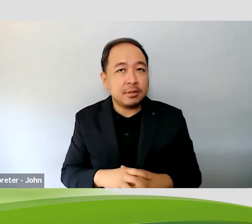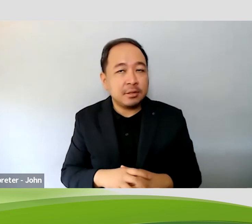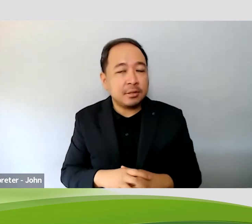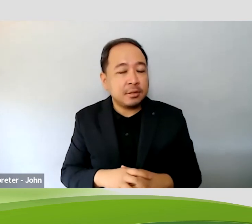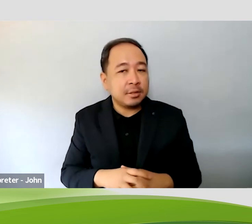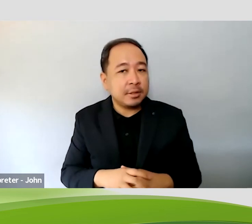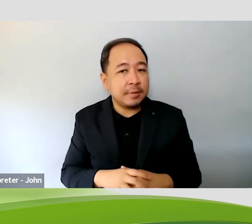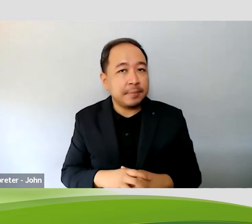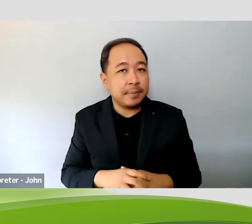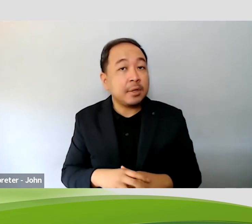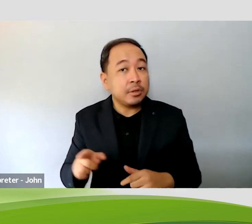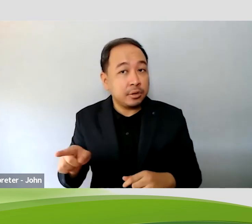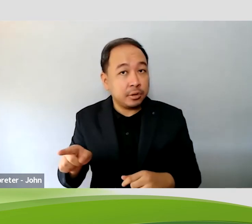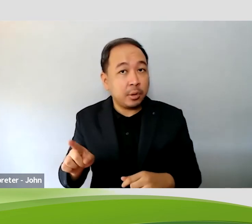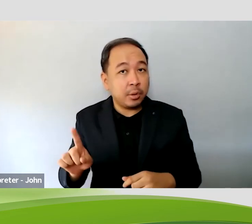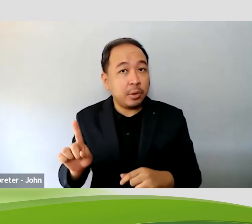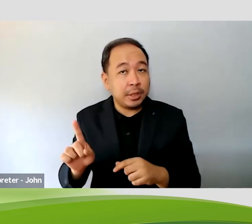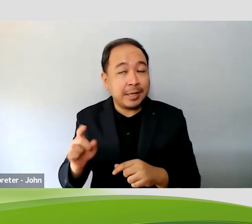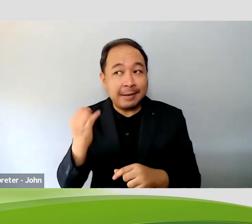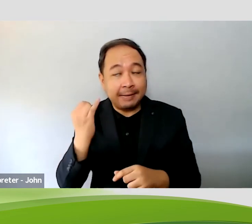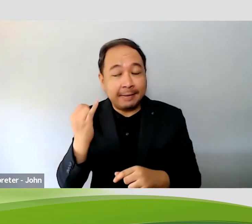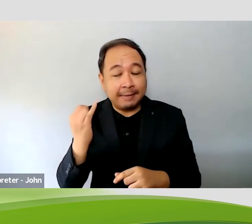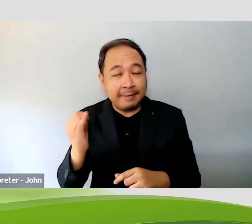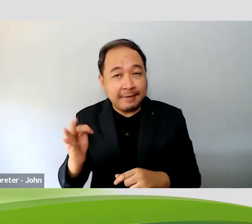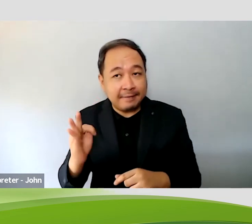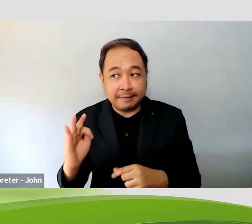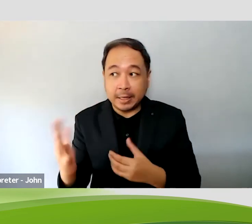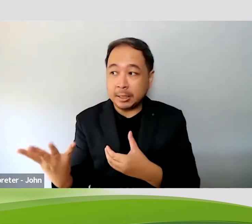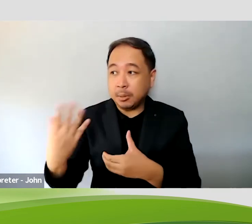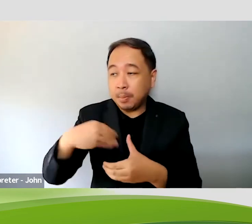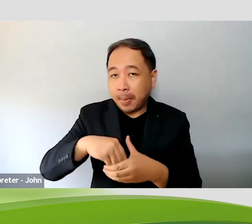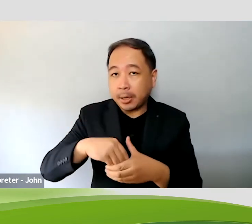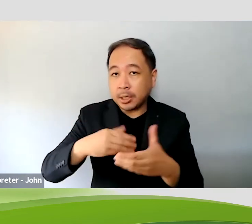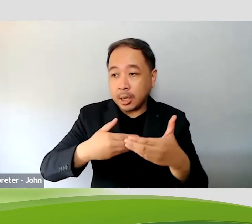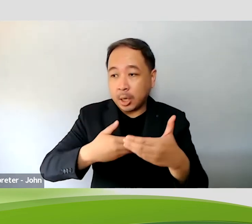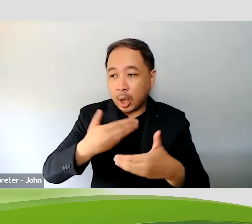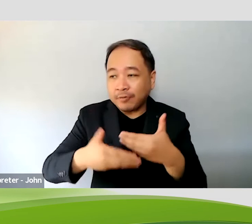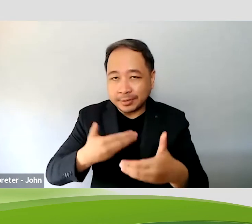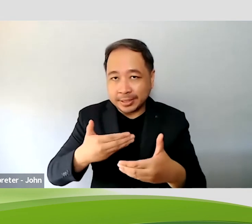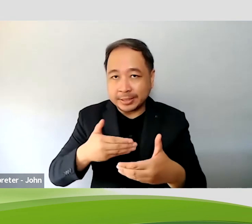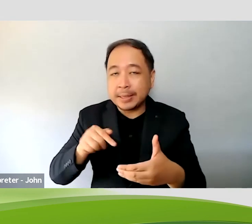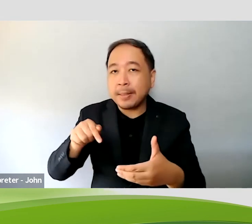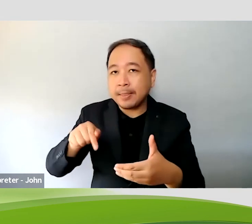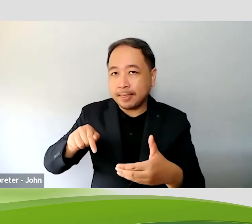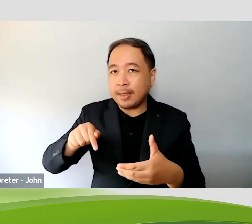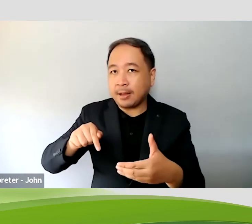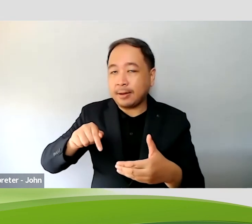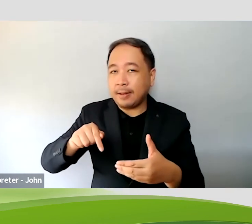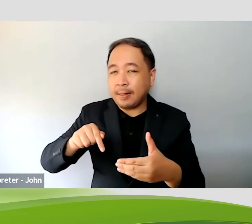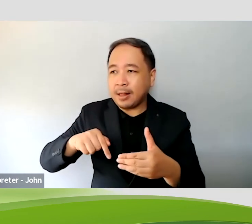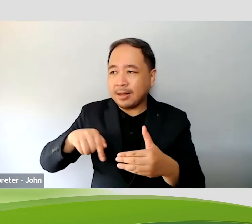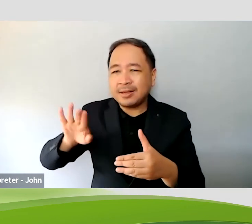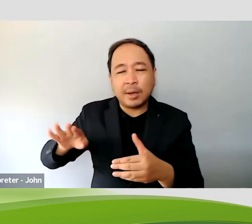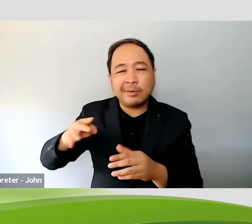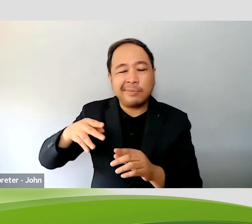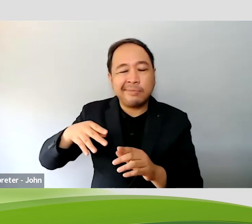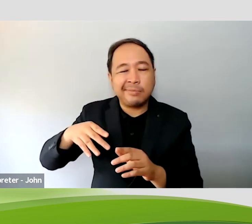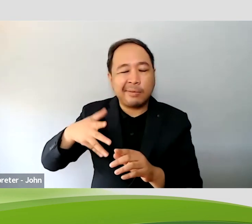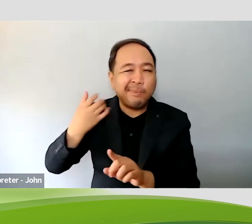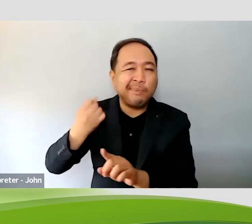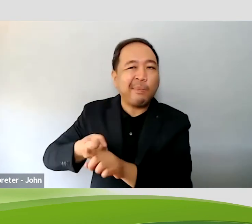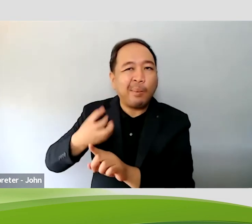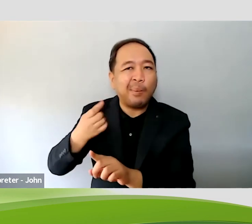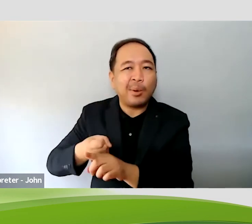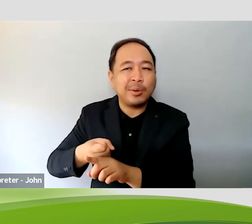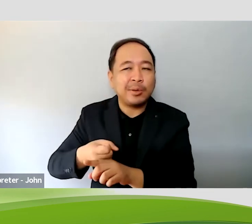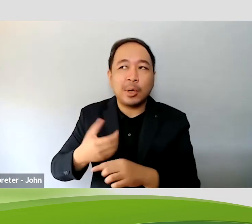when and if they are empowered and able. In the context of vulnerable countries or where we are working, especially in